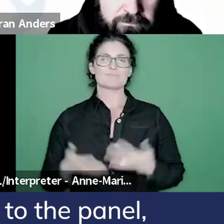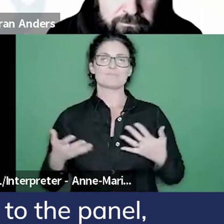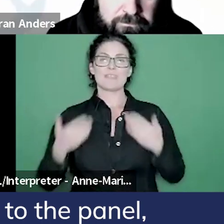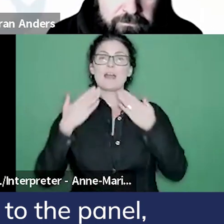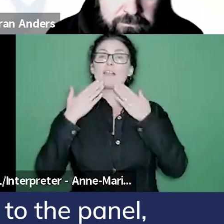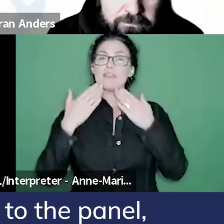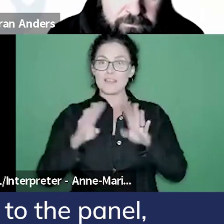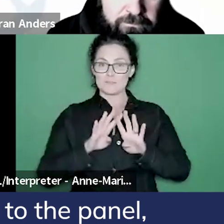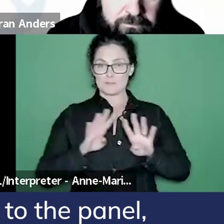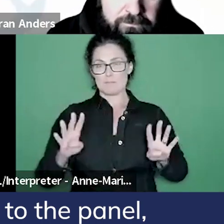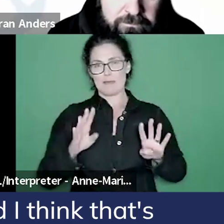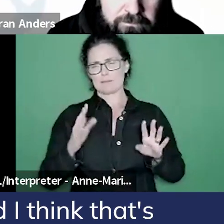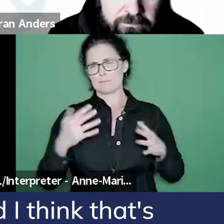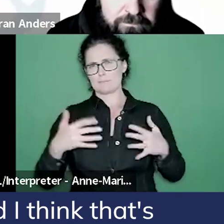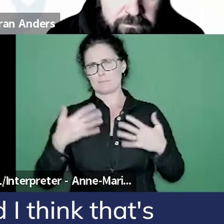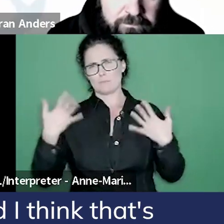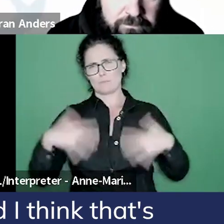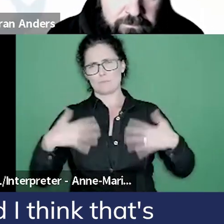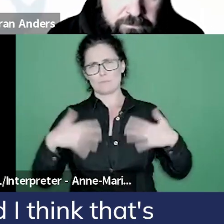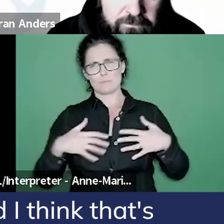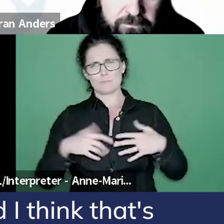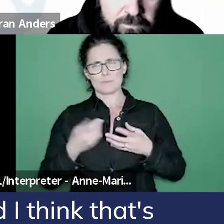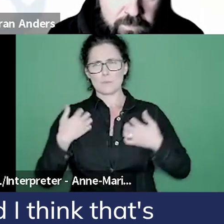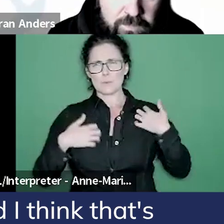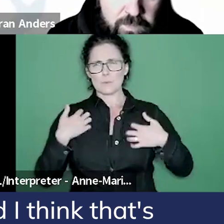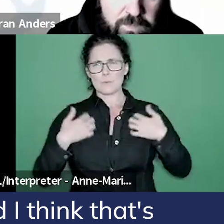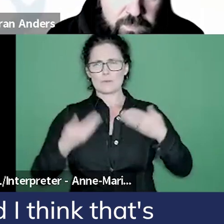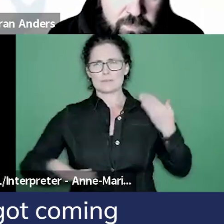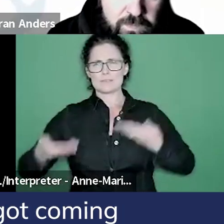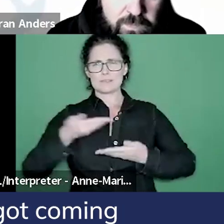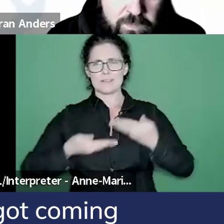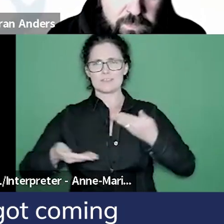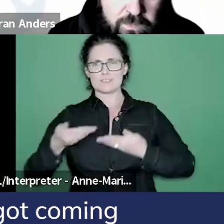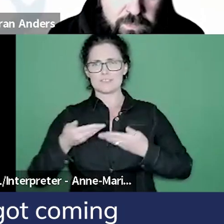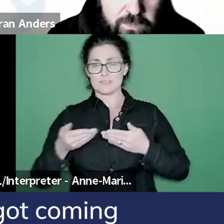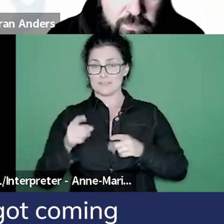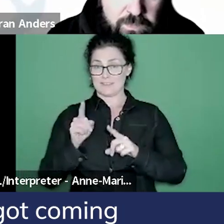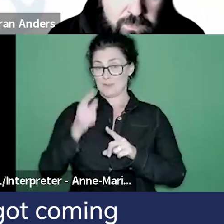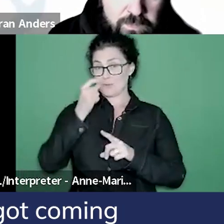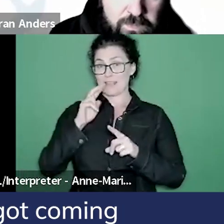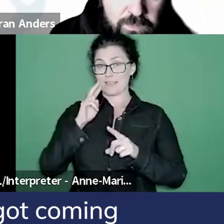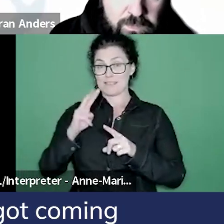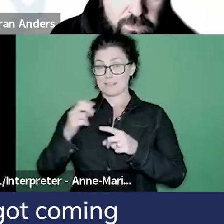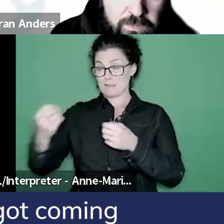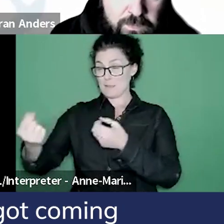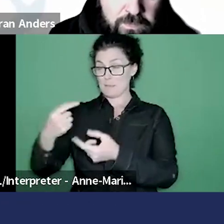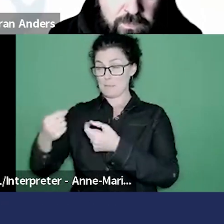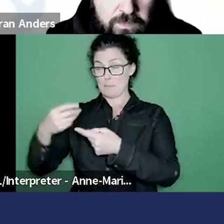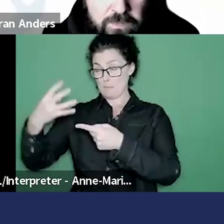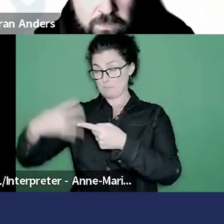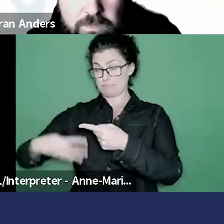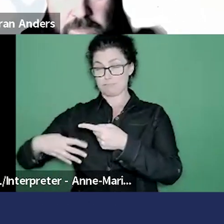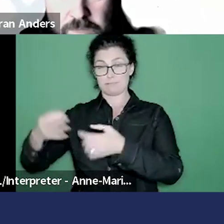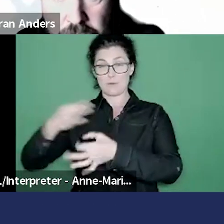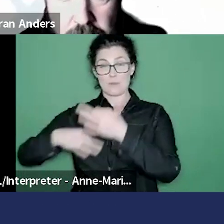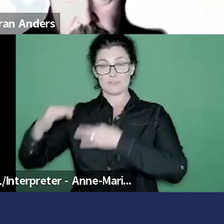you to the panel. You've all been amazing. It's been a really interesting discussion, and I think that's reflected in the amount of questions that we've got coming through. So some